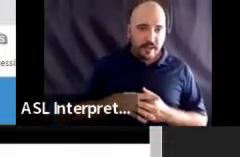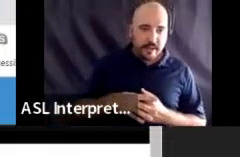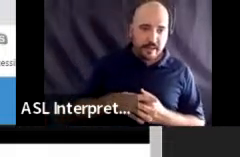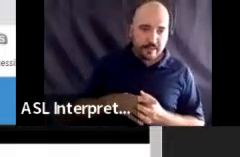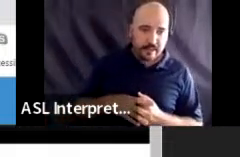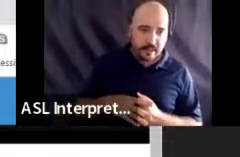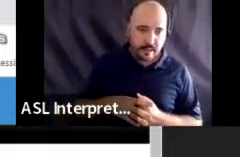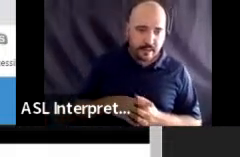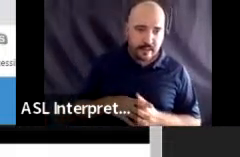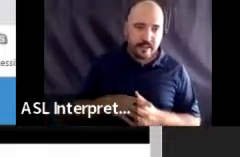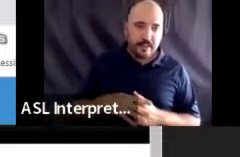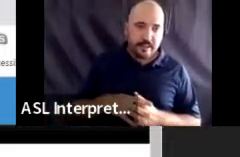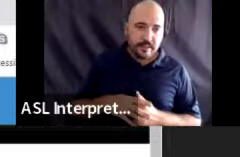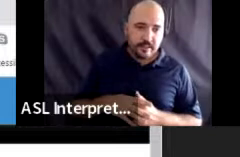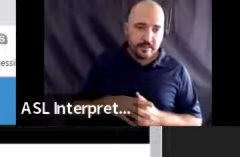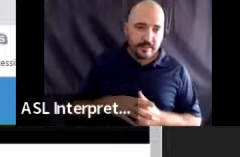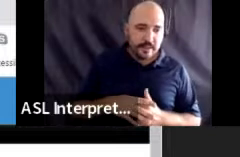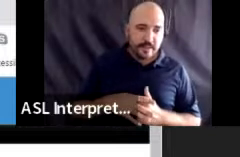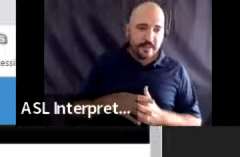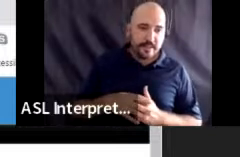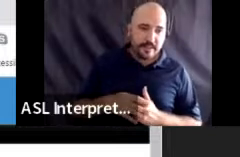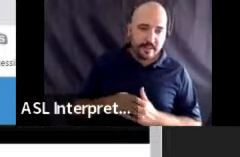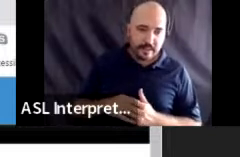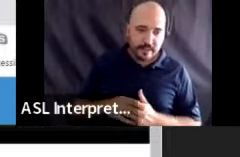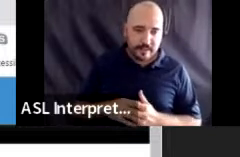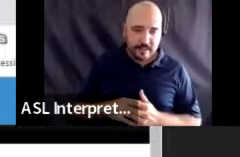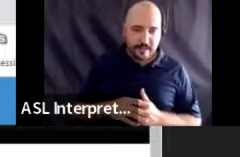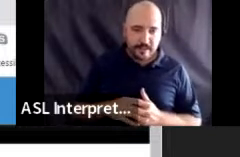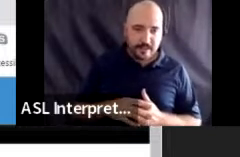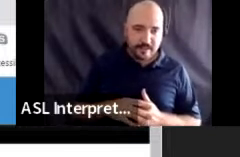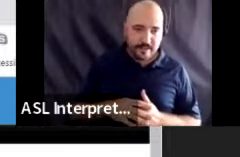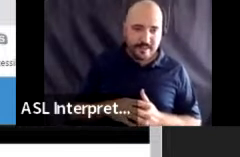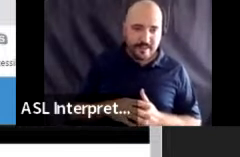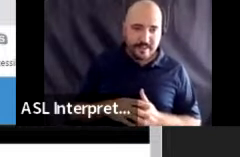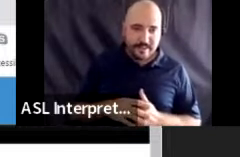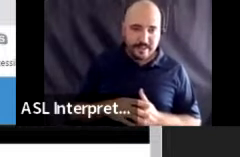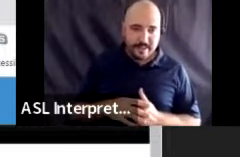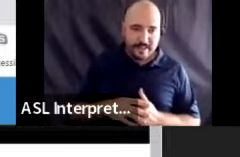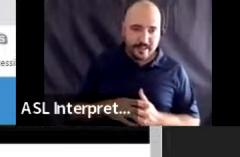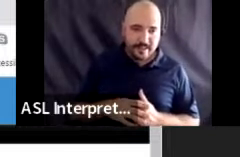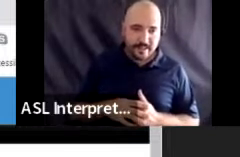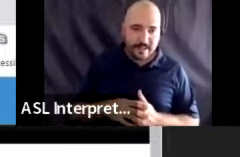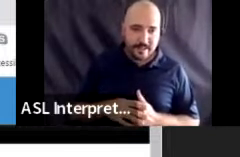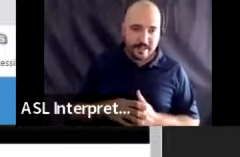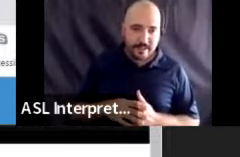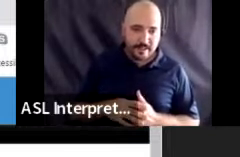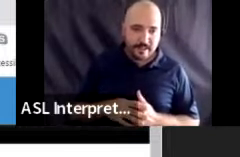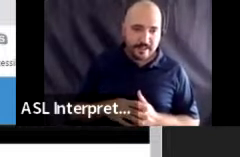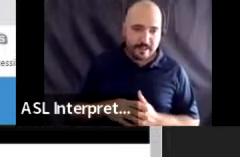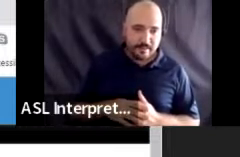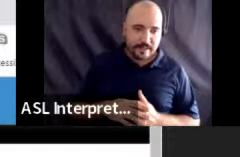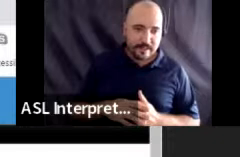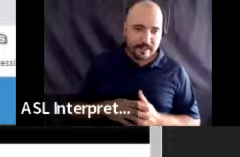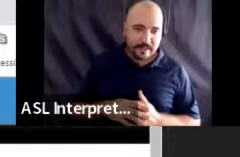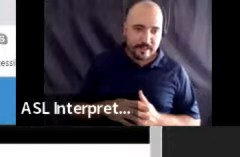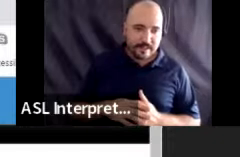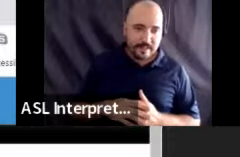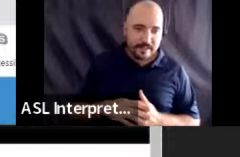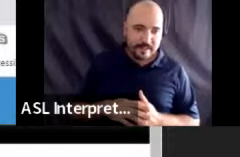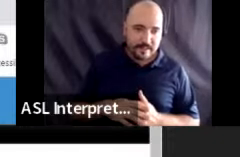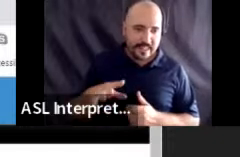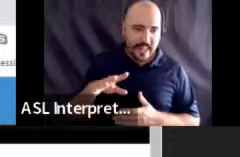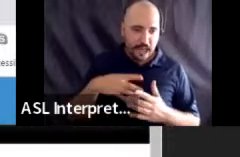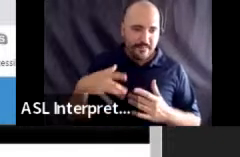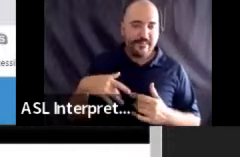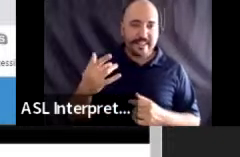go through the heading structure. I'm going to start at the top. Who we are. All right. We got our heading 1. Calendar of events. Which Heading level is 1. calendar of events.